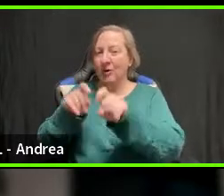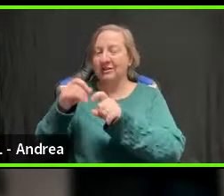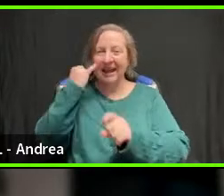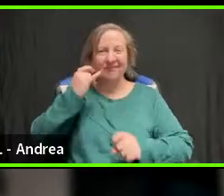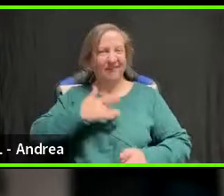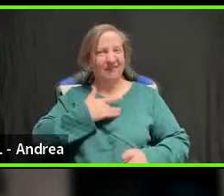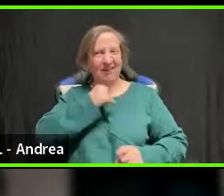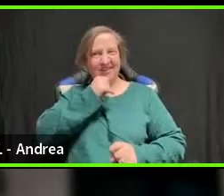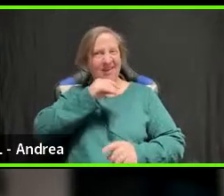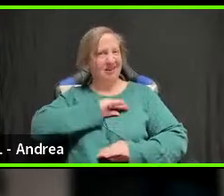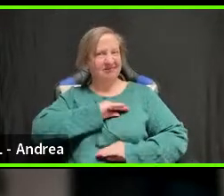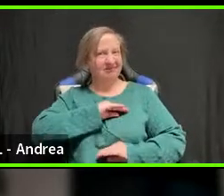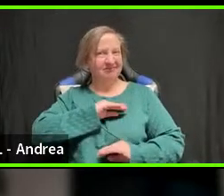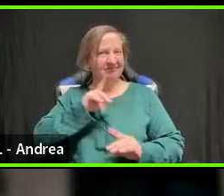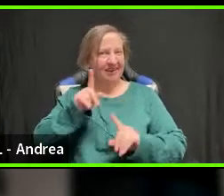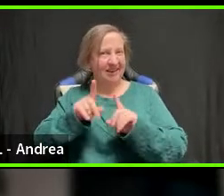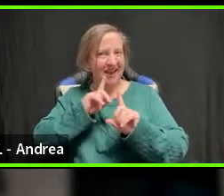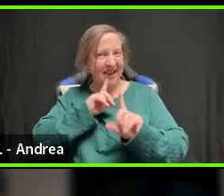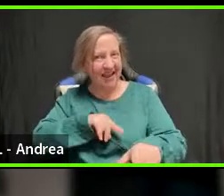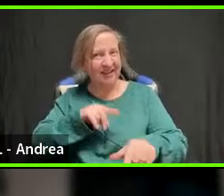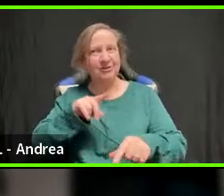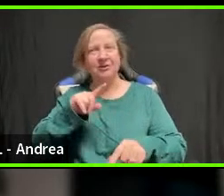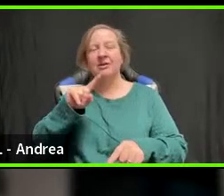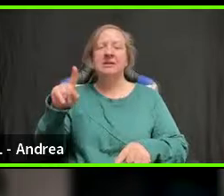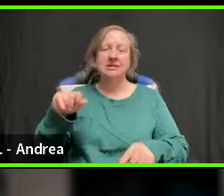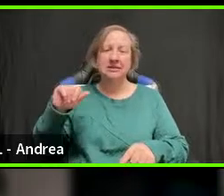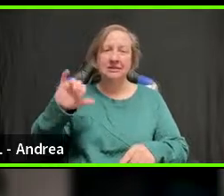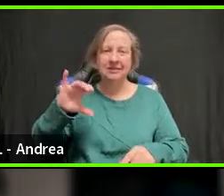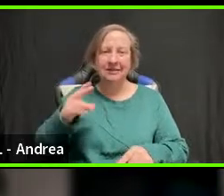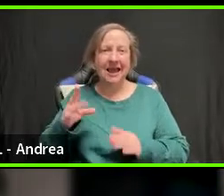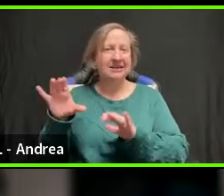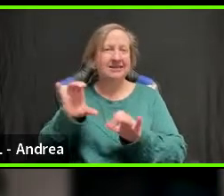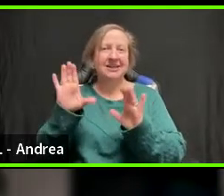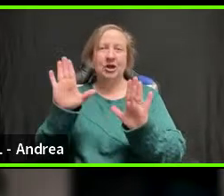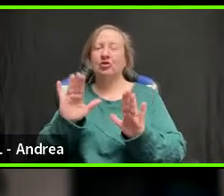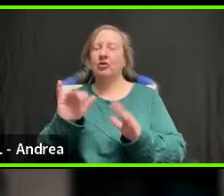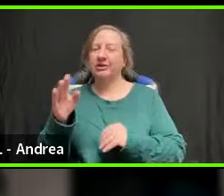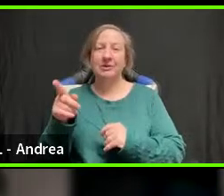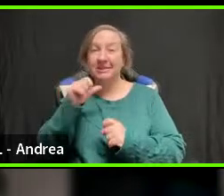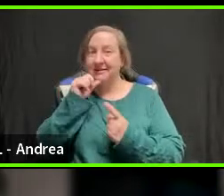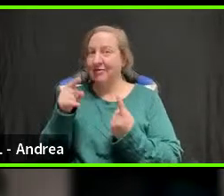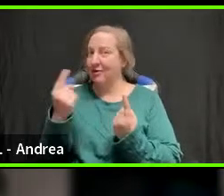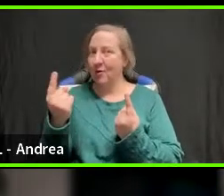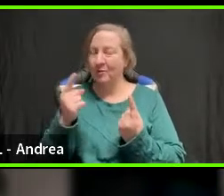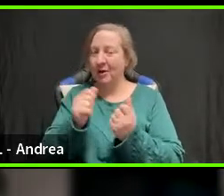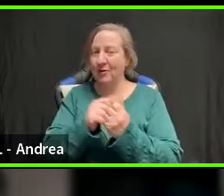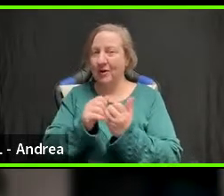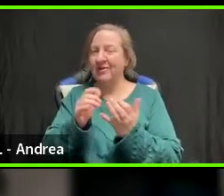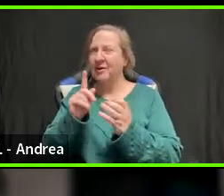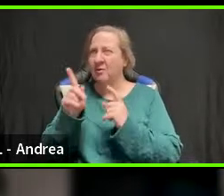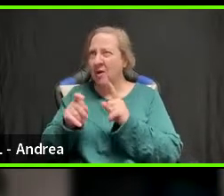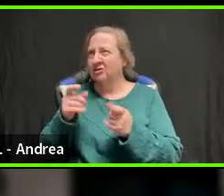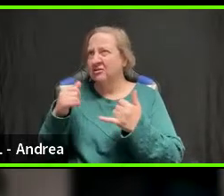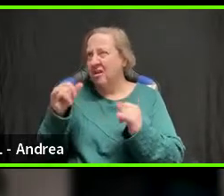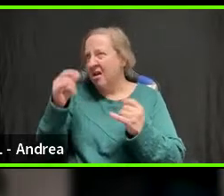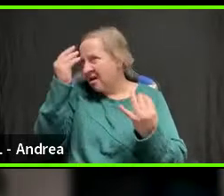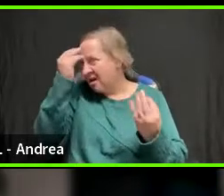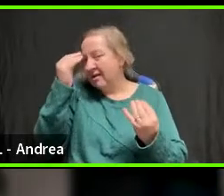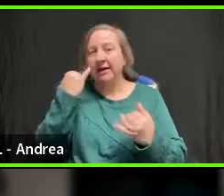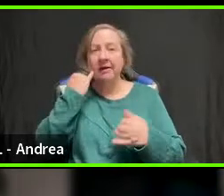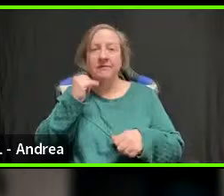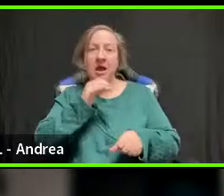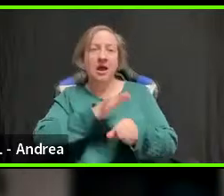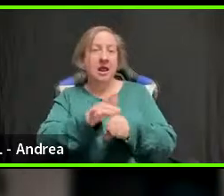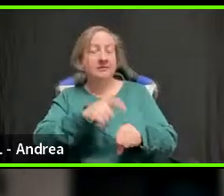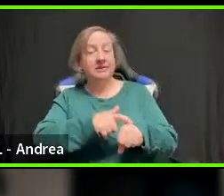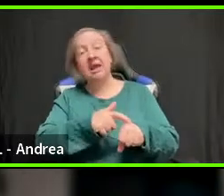an answer, I think Zach's done a great job of kind of following up. He's not the only one. So we really do want to hear from you. And if there's not enough time and space during the